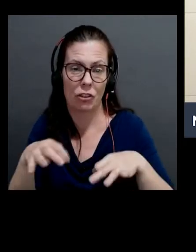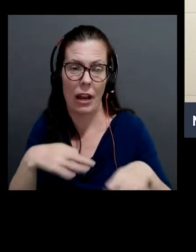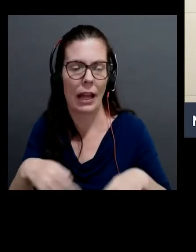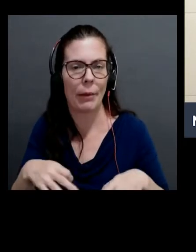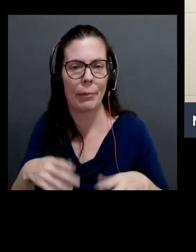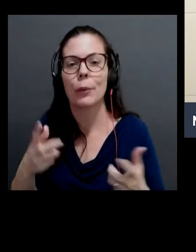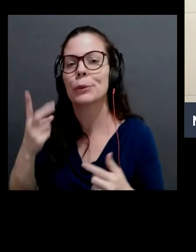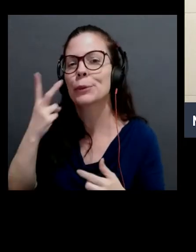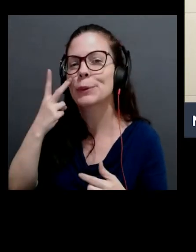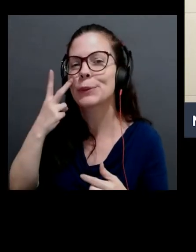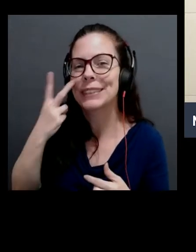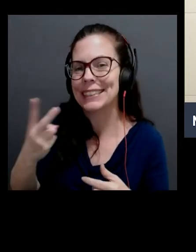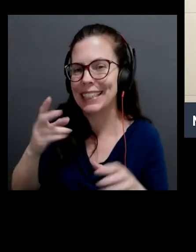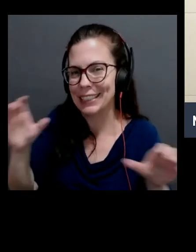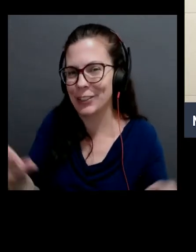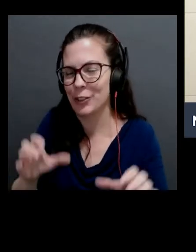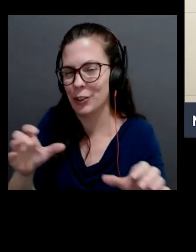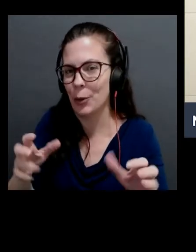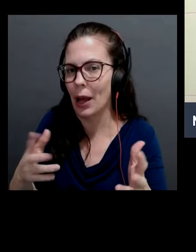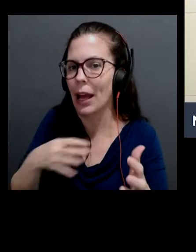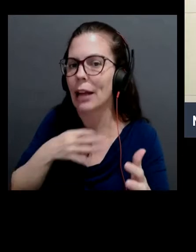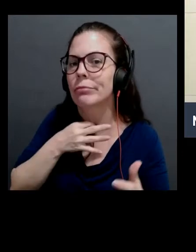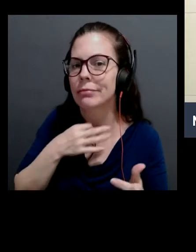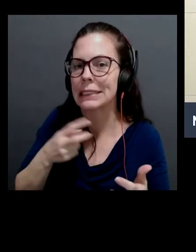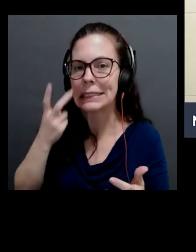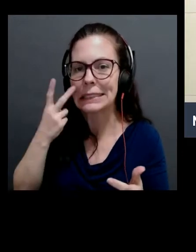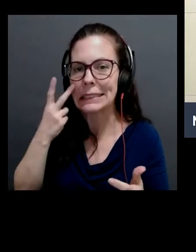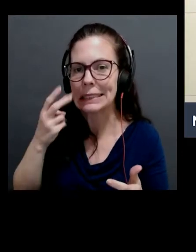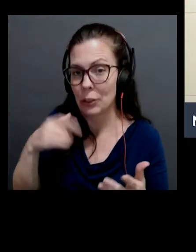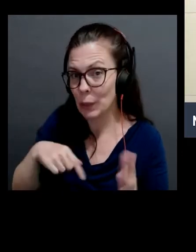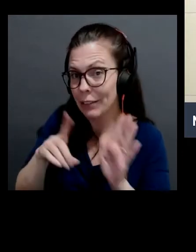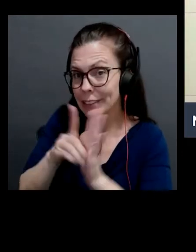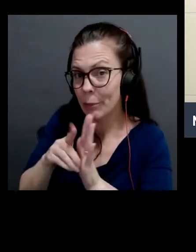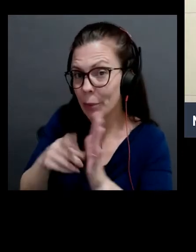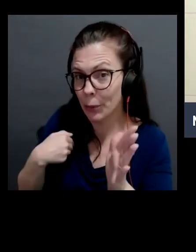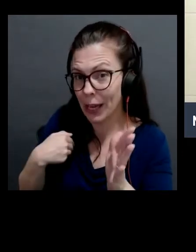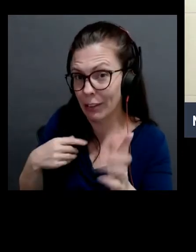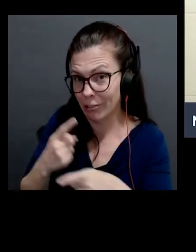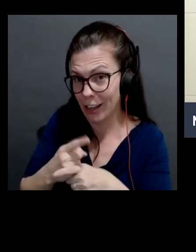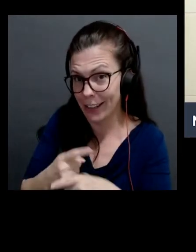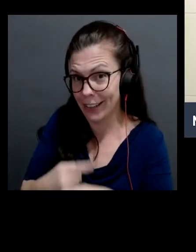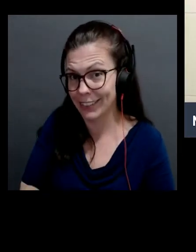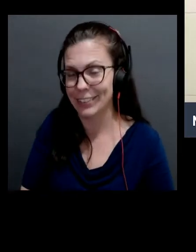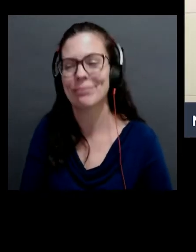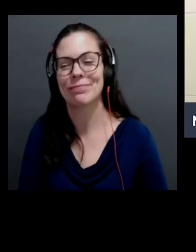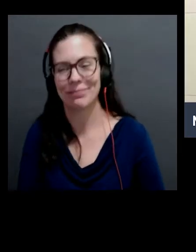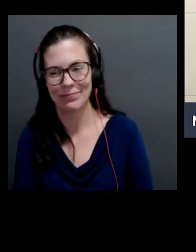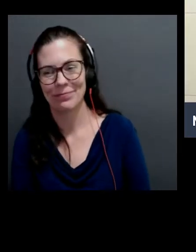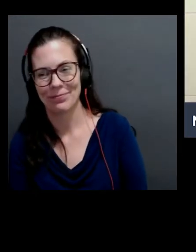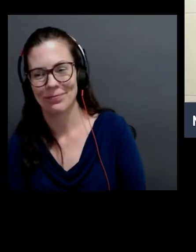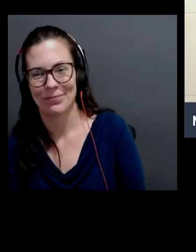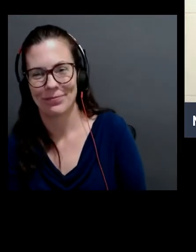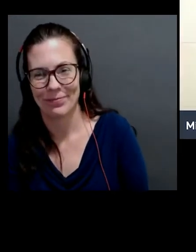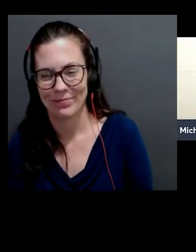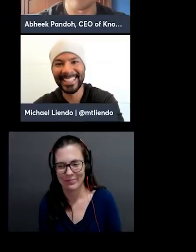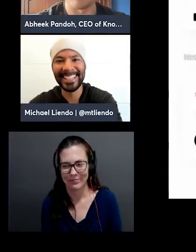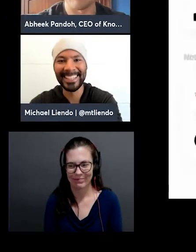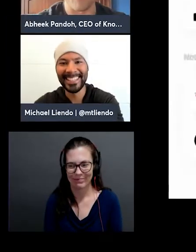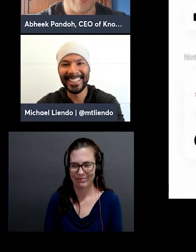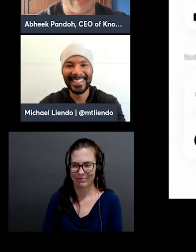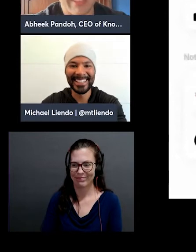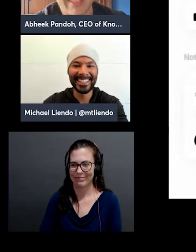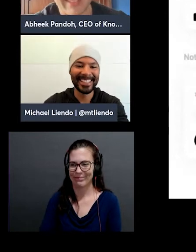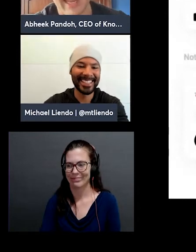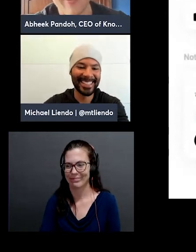thing in action. Like I have to see it. Do we have a demo? We have a demo, don't we? Yeah, I'd love to show you guys the demo.